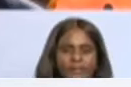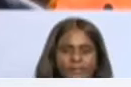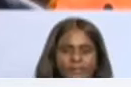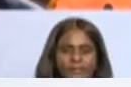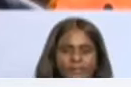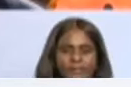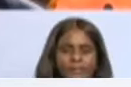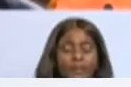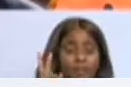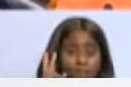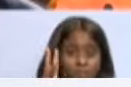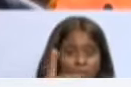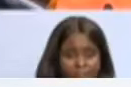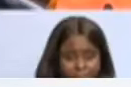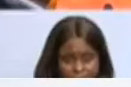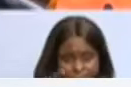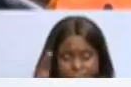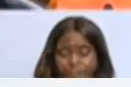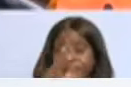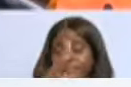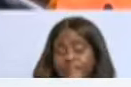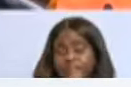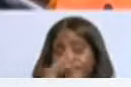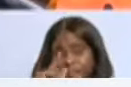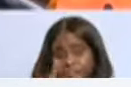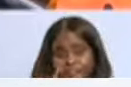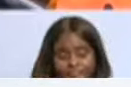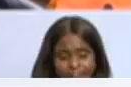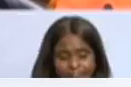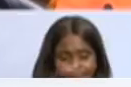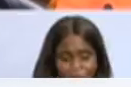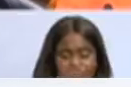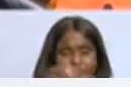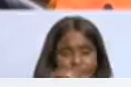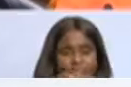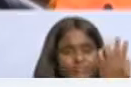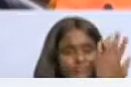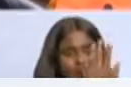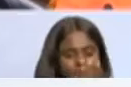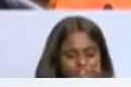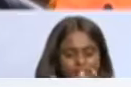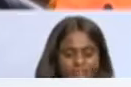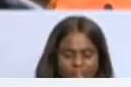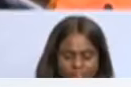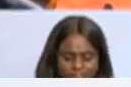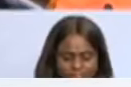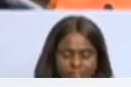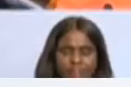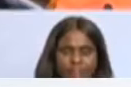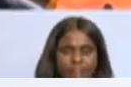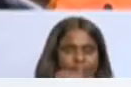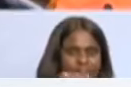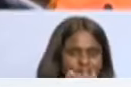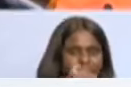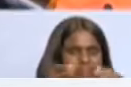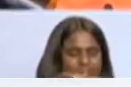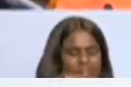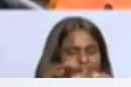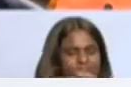We will increase, Madam Speaker, multiplication of the improved seed varieties to make them accessible across the